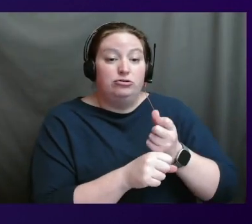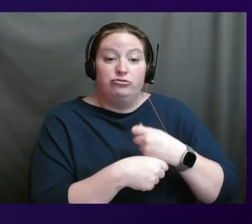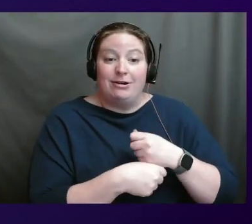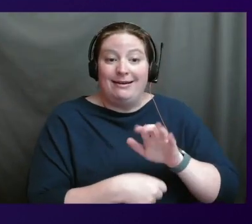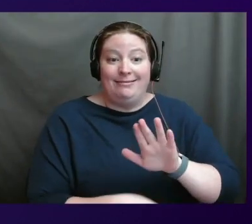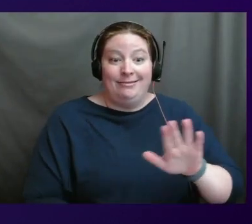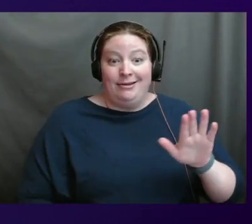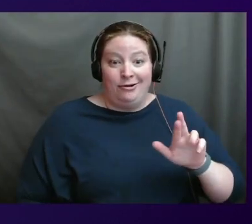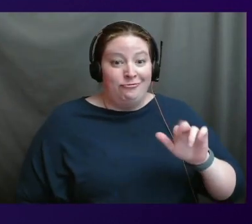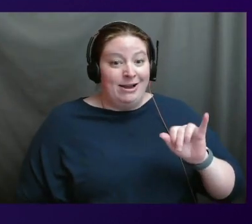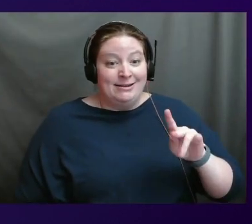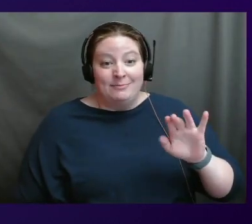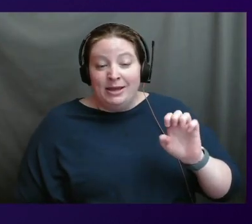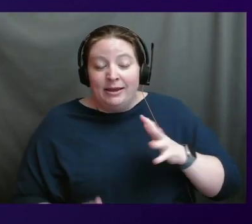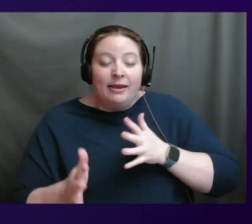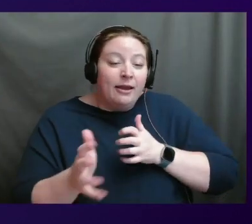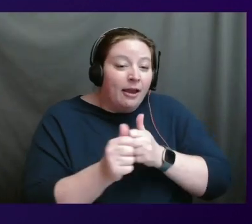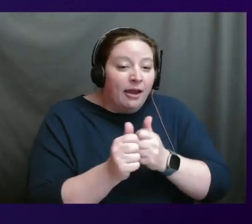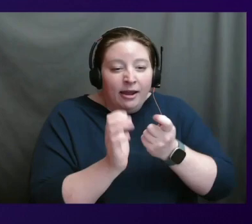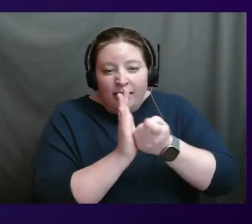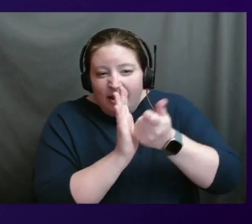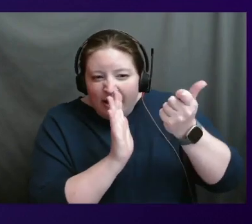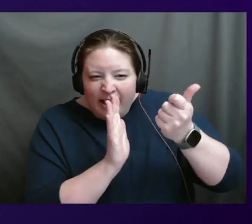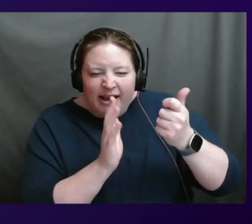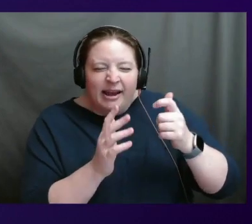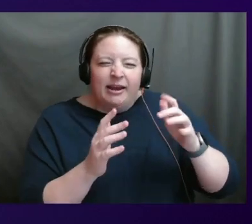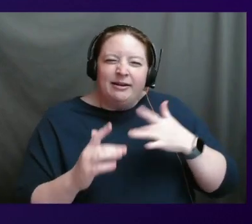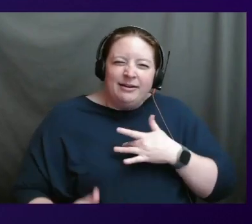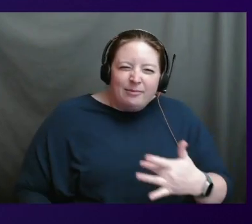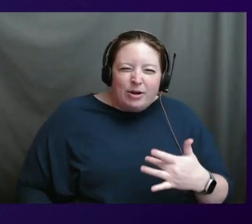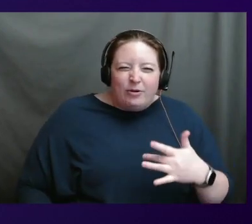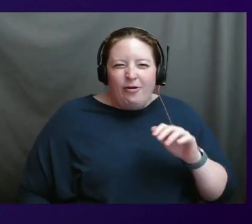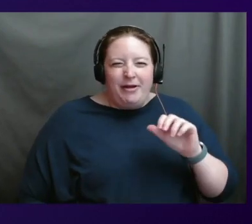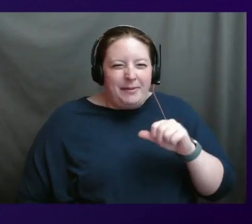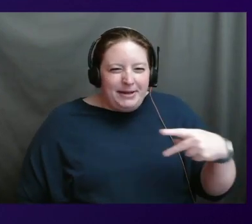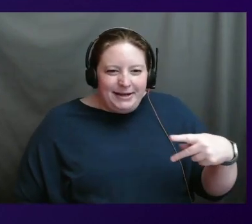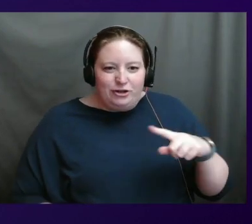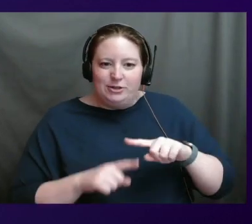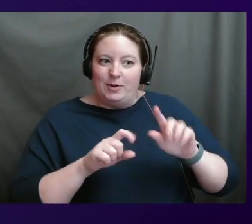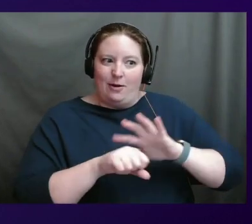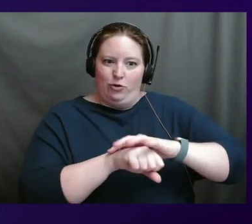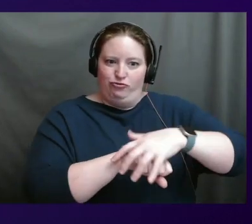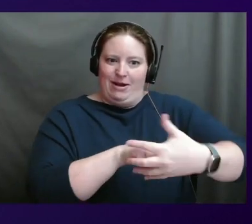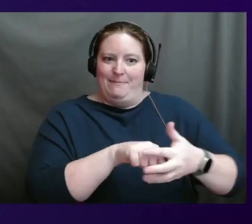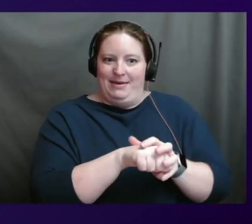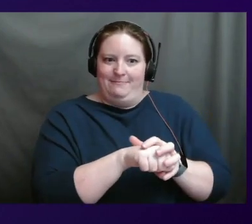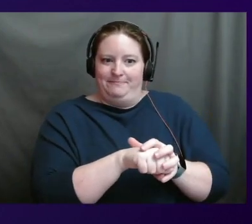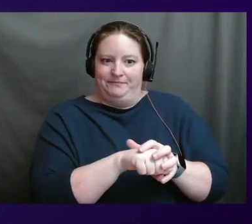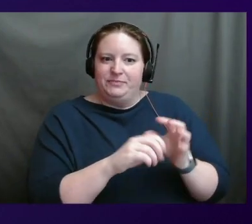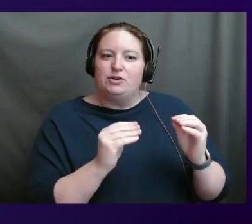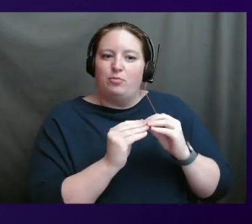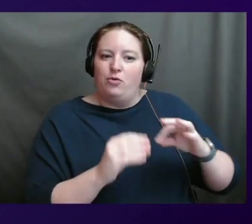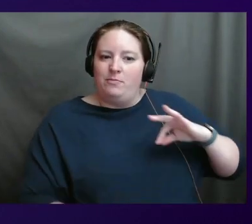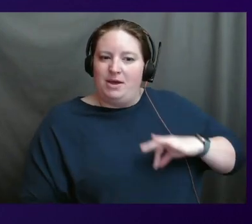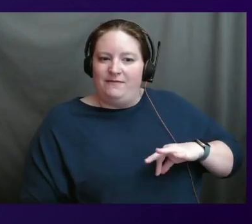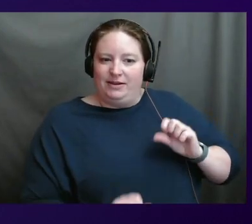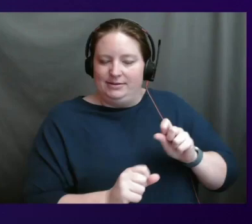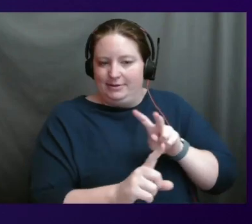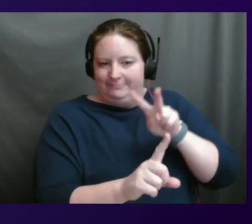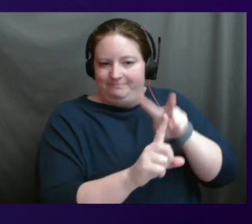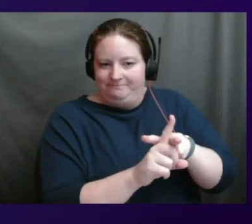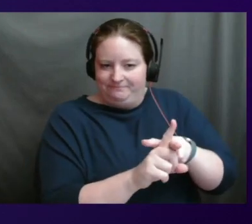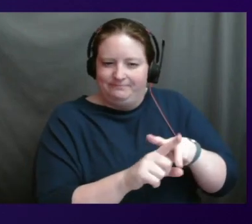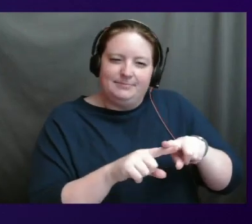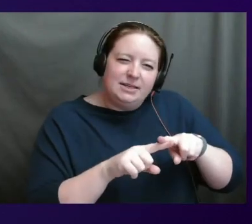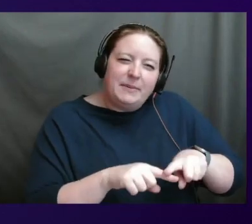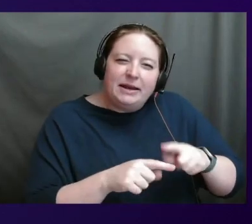recipes, update them, delete them, typical CRUD operations, but I want to wrap that. So that way additional benefits can be given depending on what tier